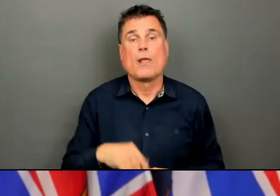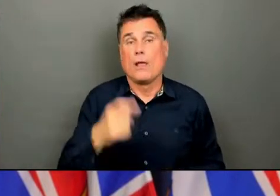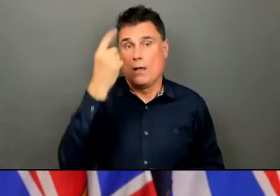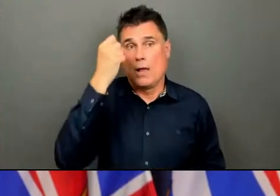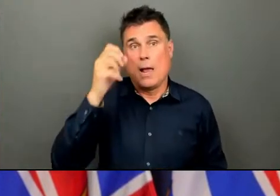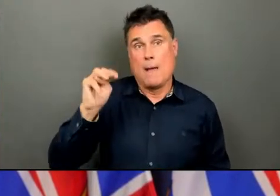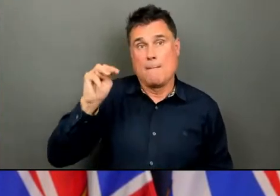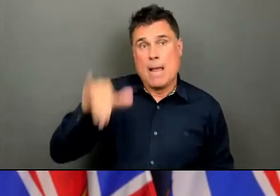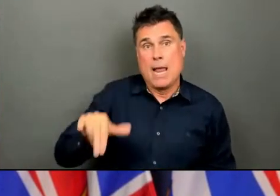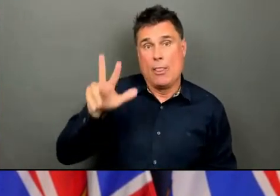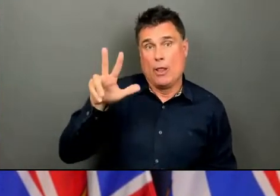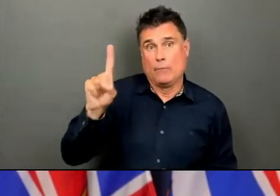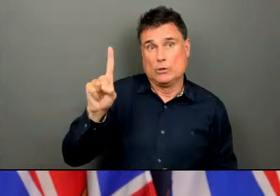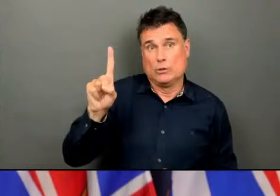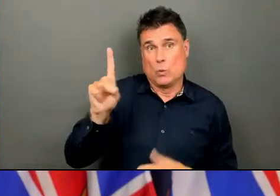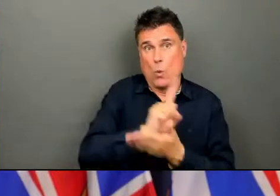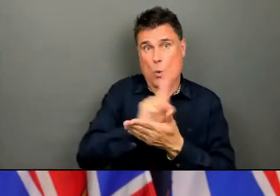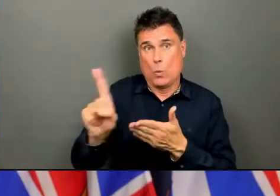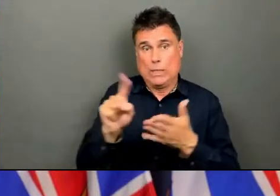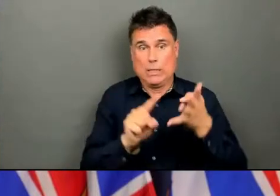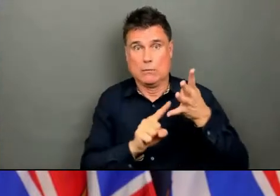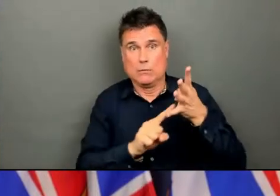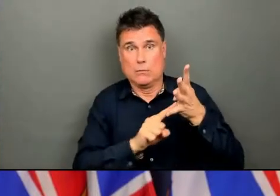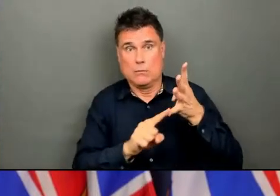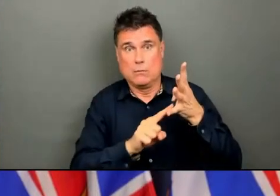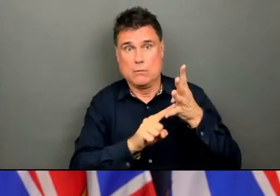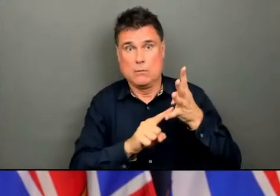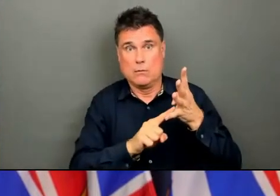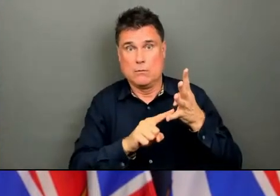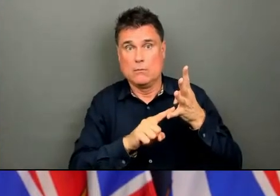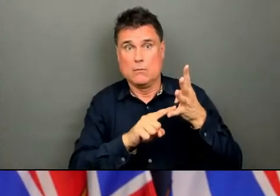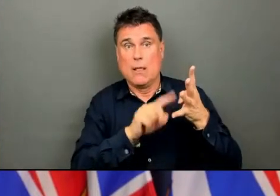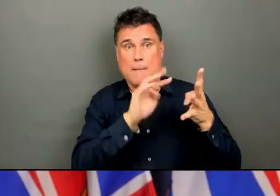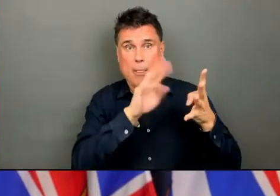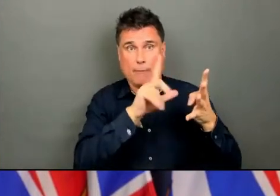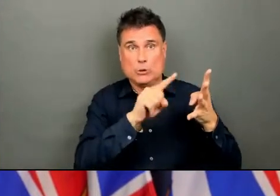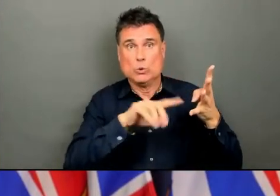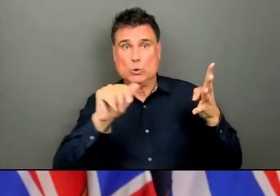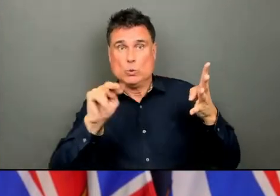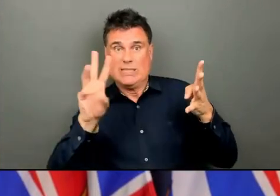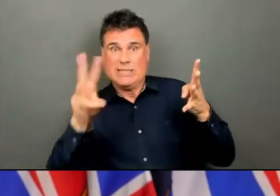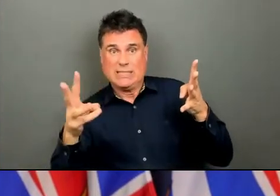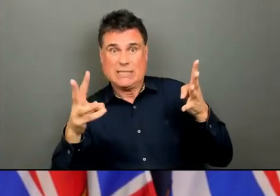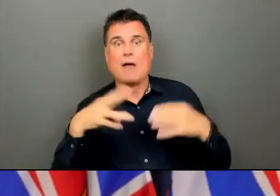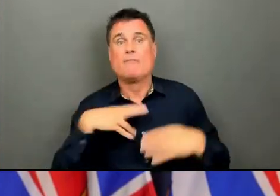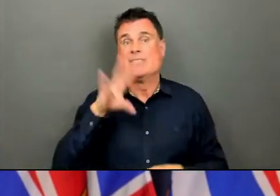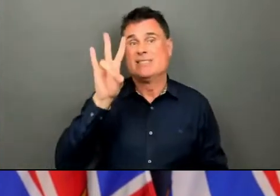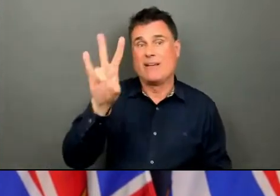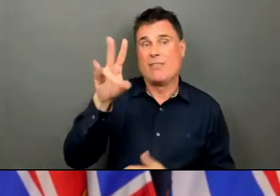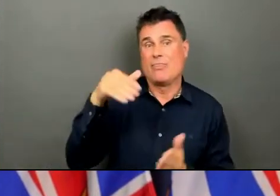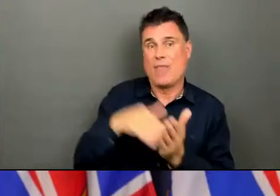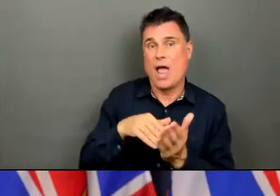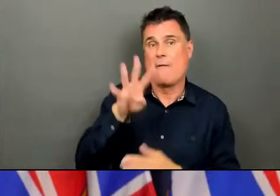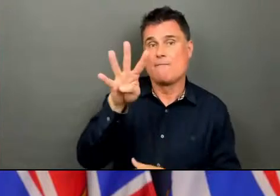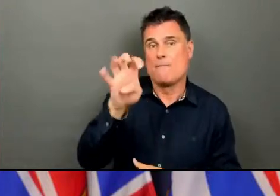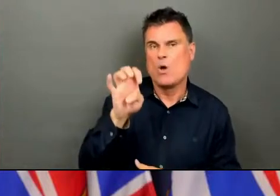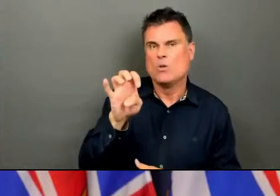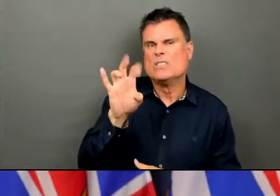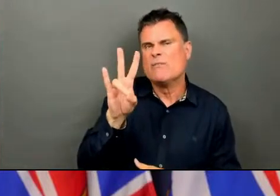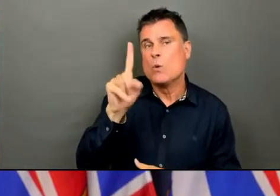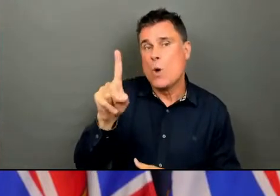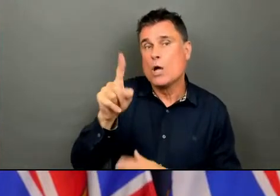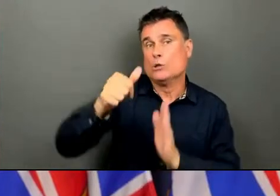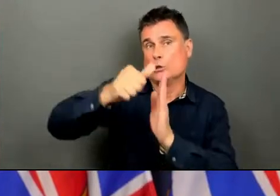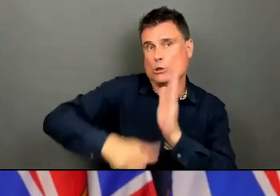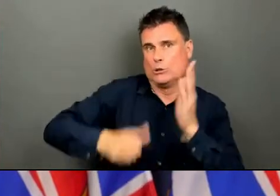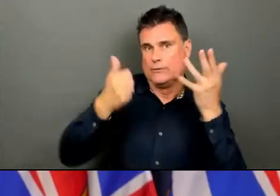31st to June the 6th, our most recent week, health authorities completed 7,471 surgeries. This was in